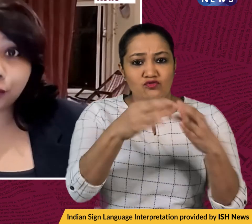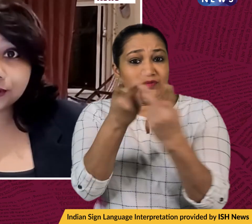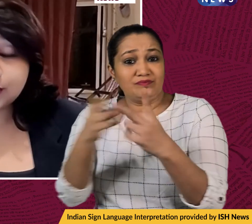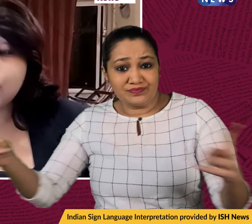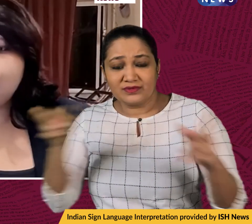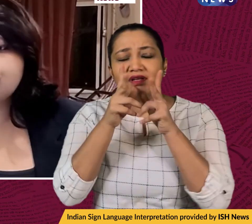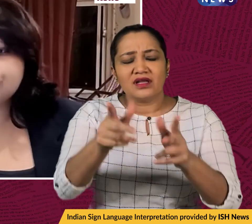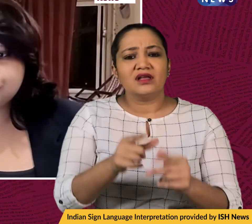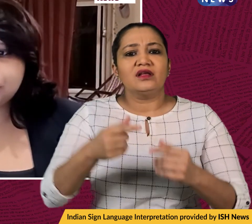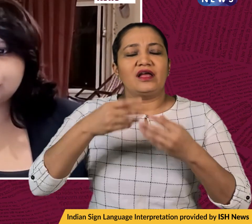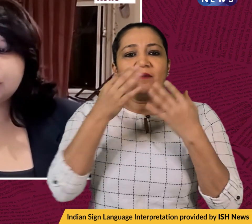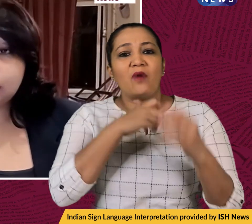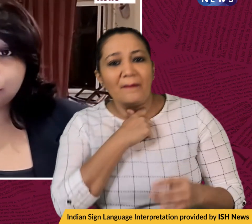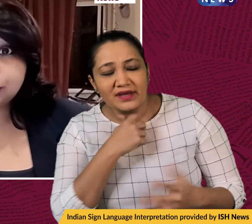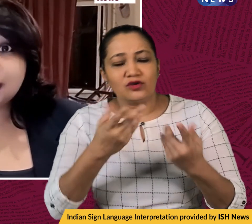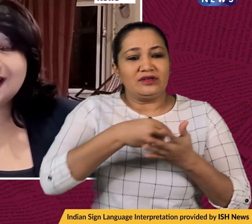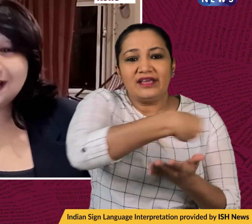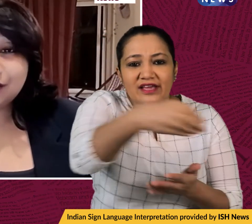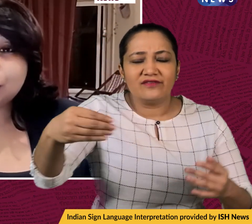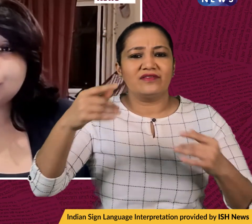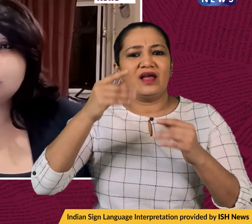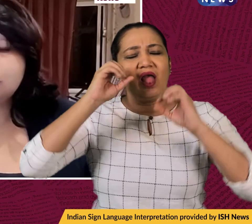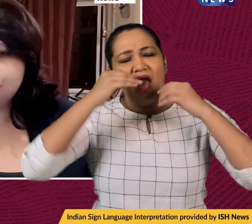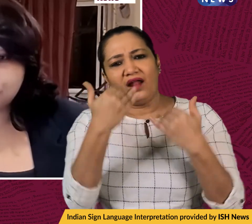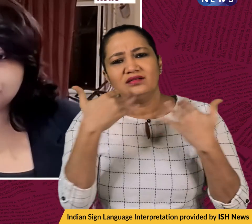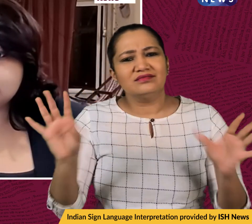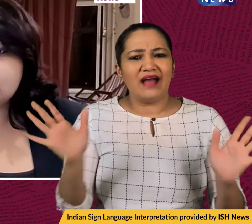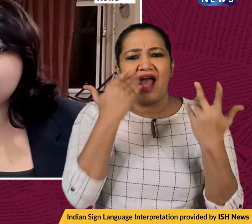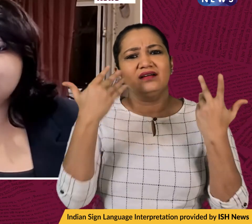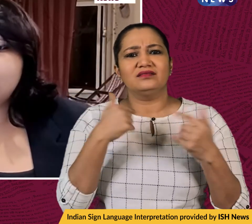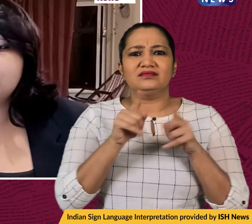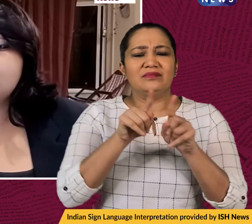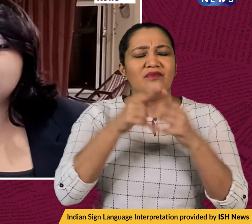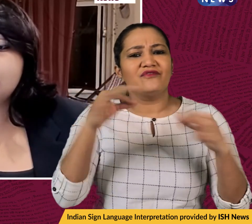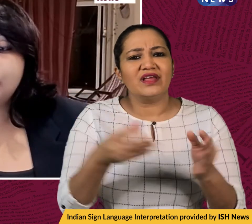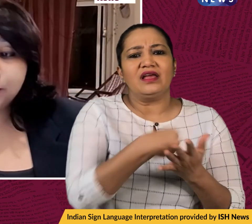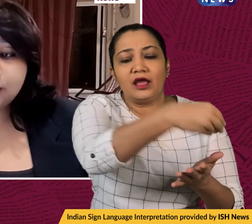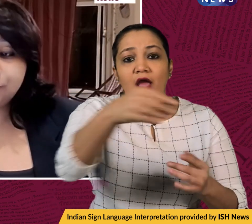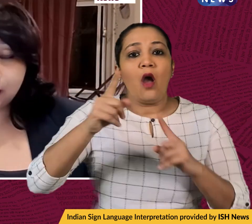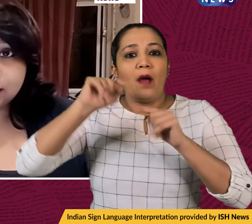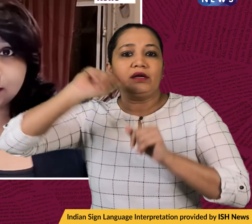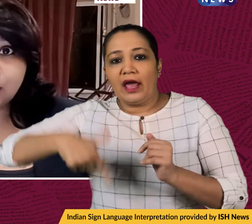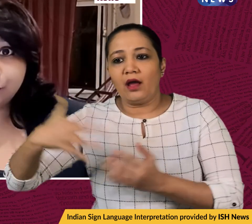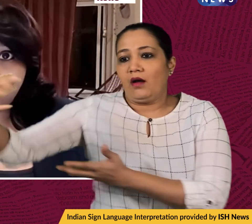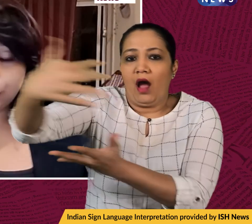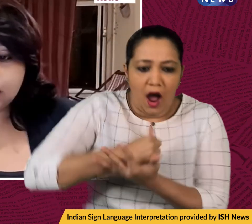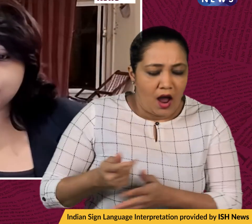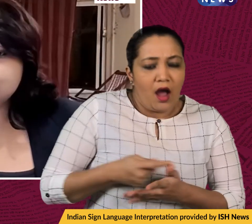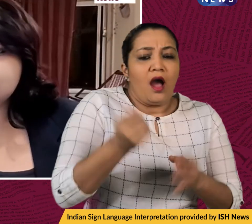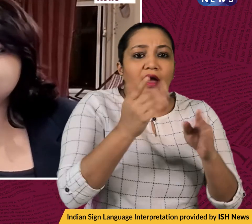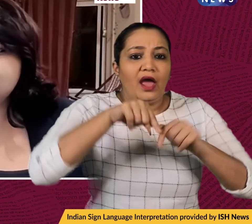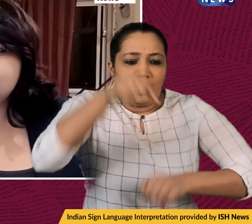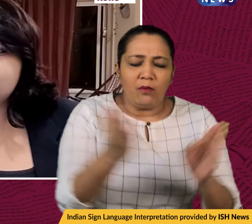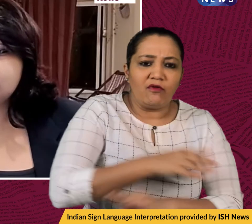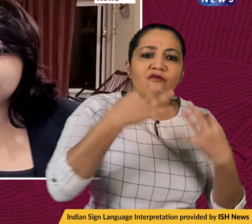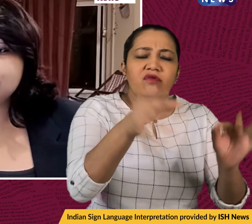that promise or distribute, and I quote, "irrational freebies from public funds before elections."